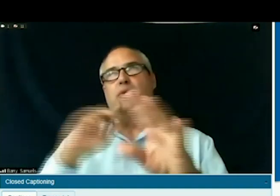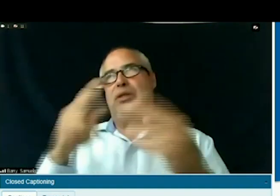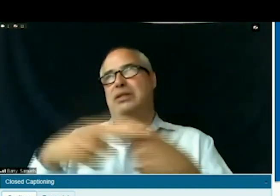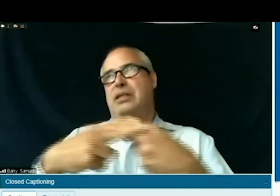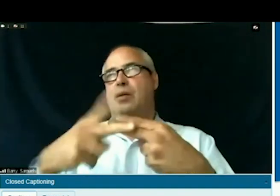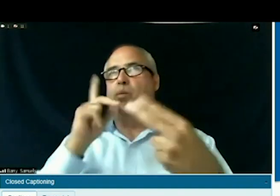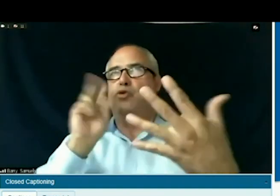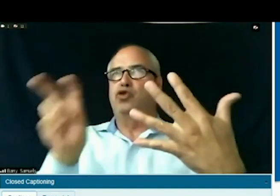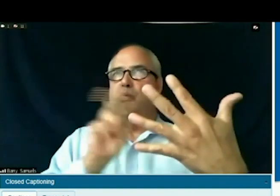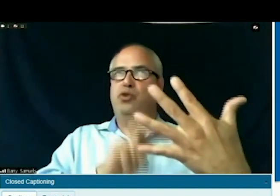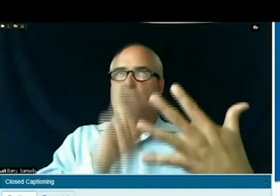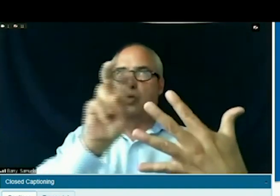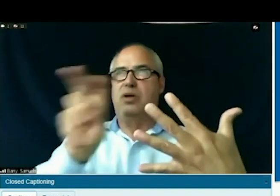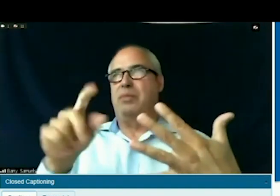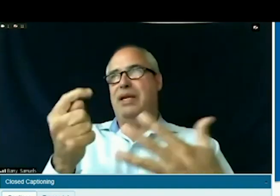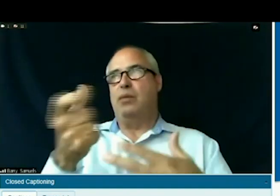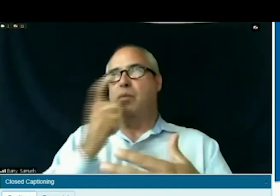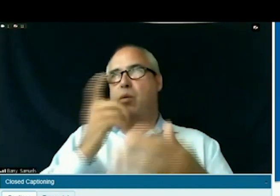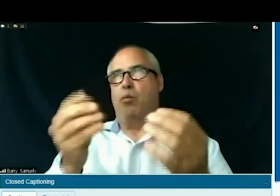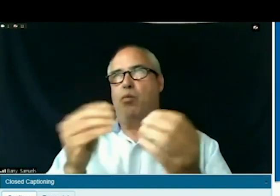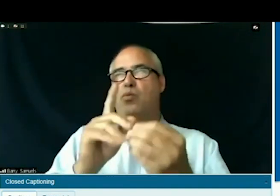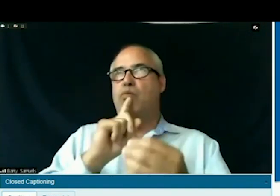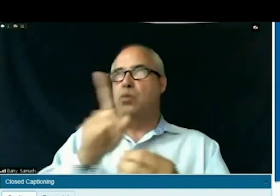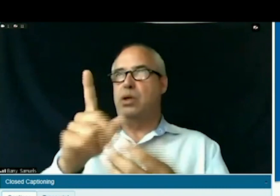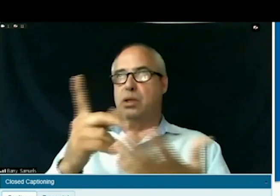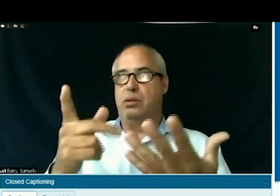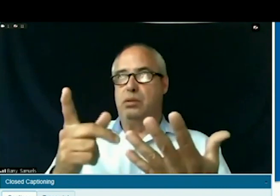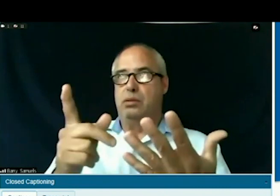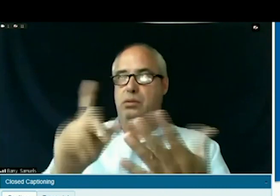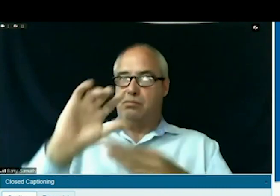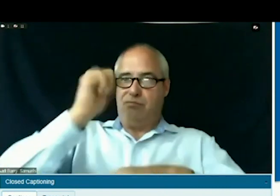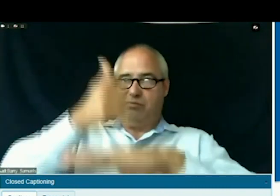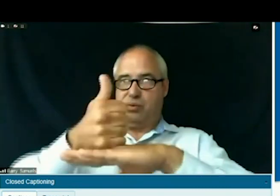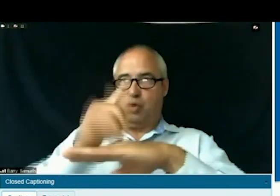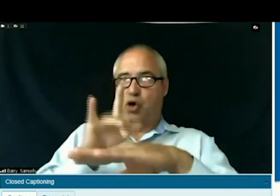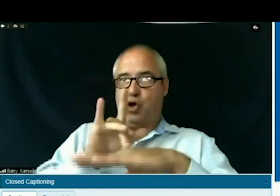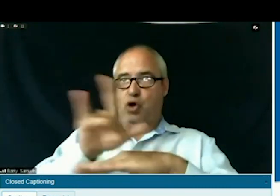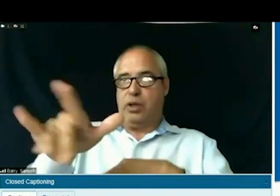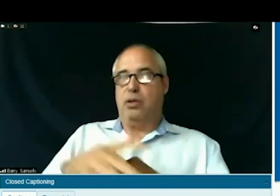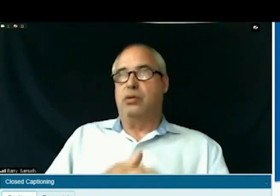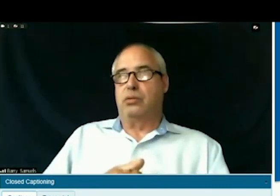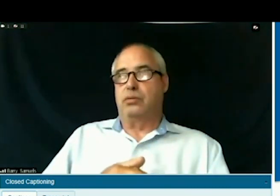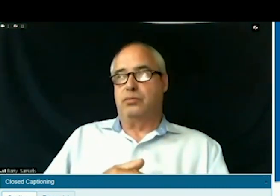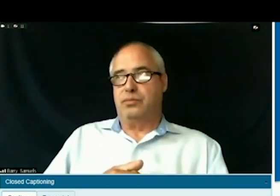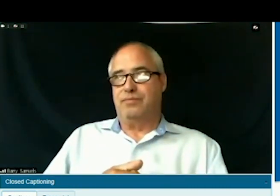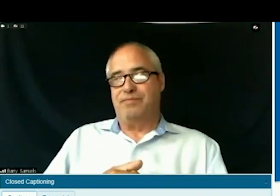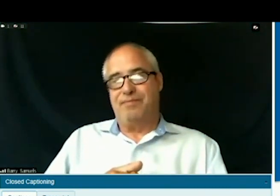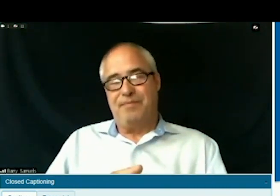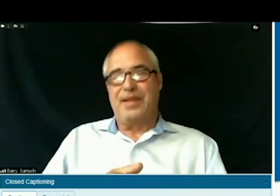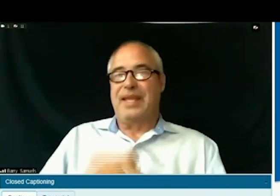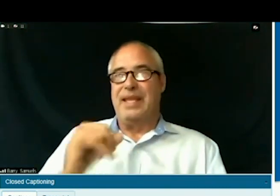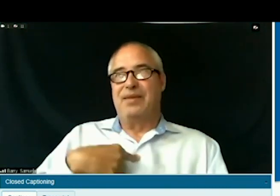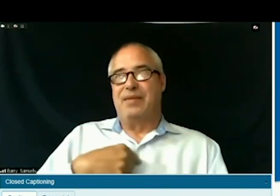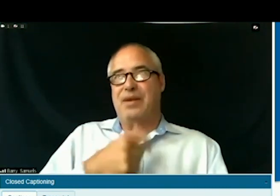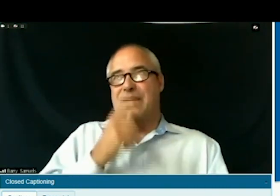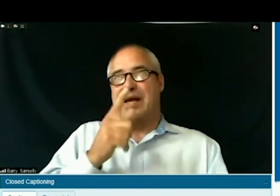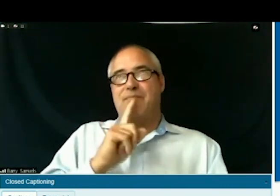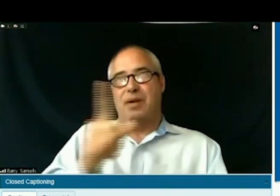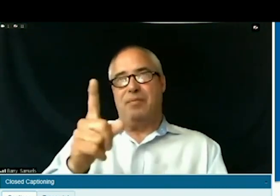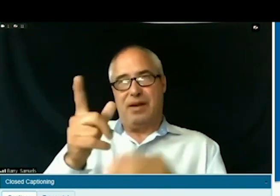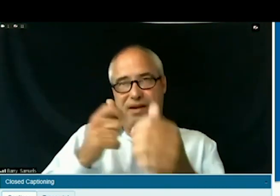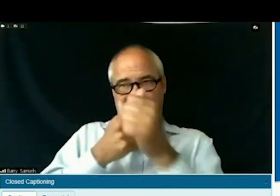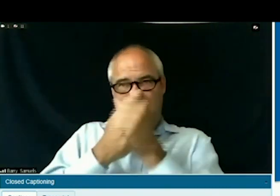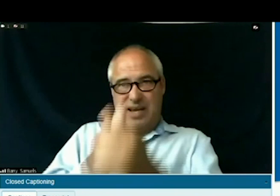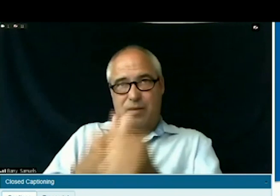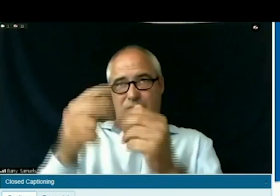around a little bit because so much of this really was teed up earlier. So if I'm not completely aligned with my